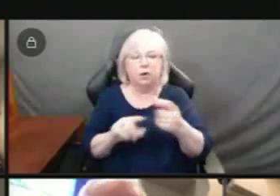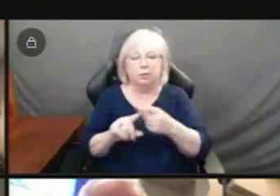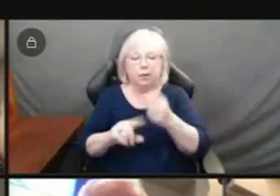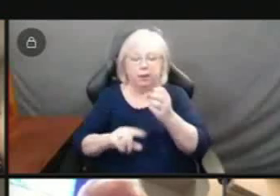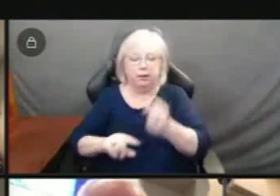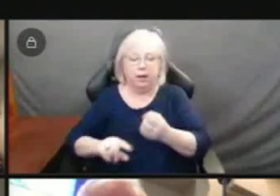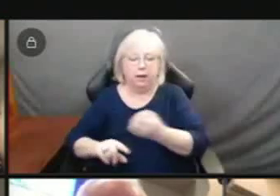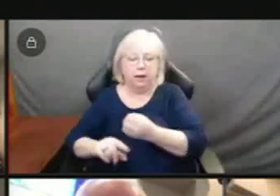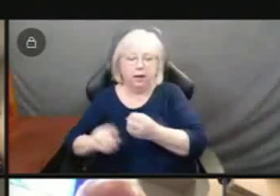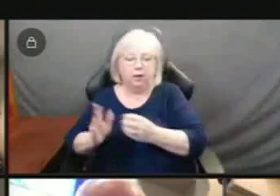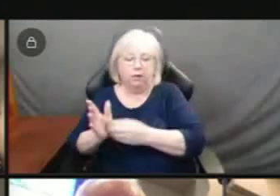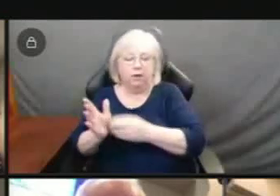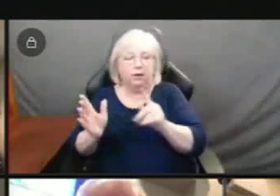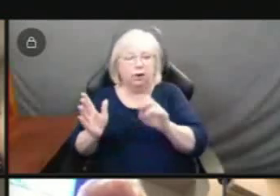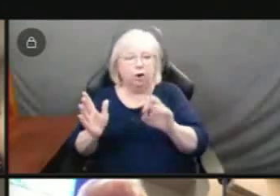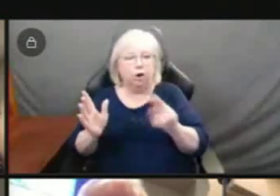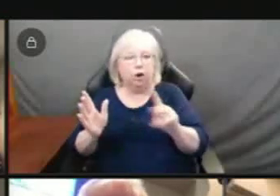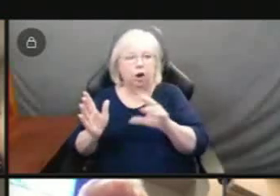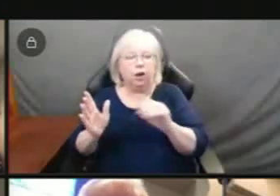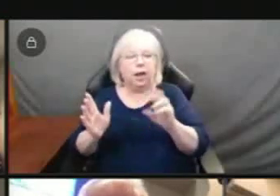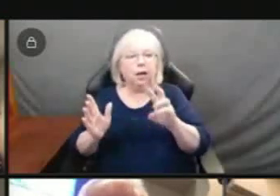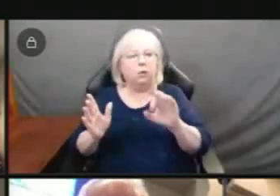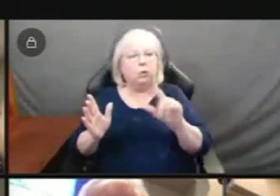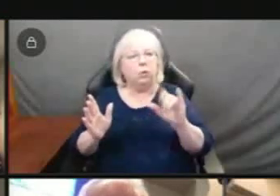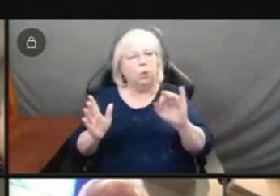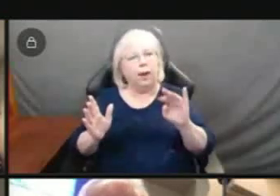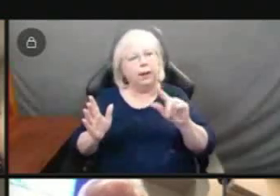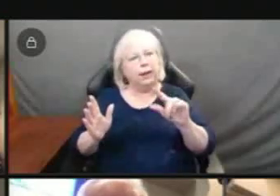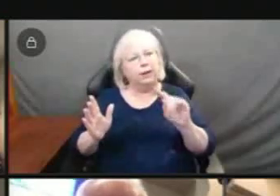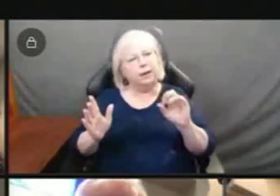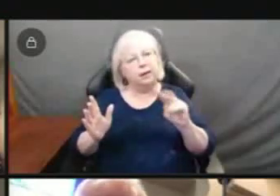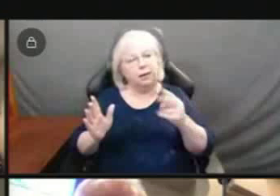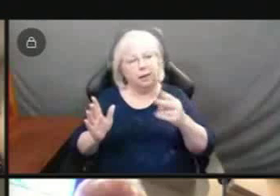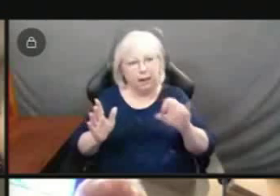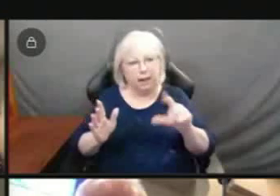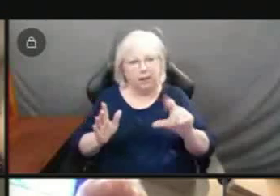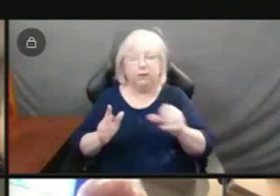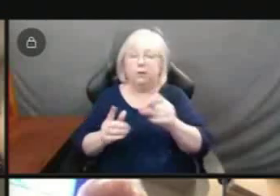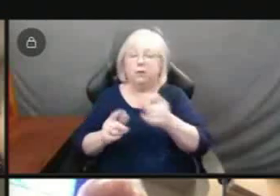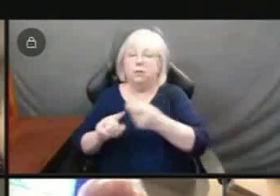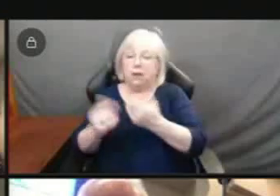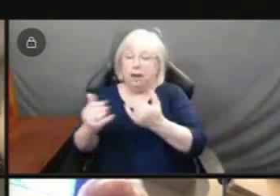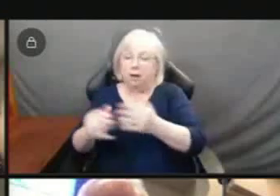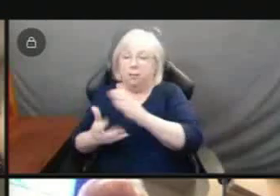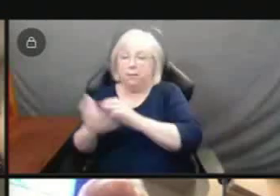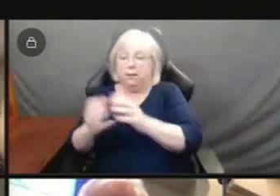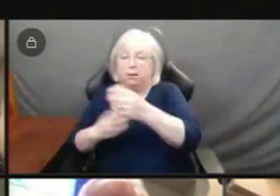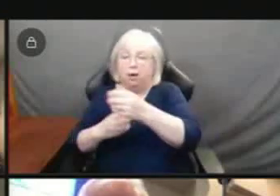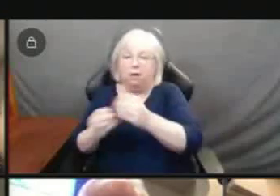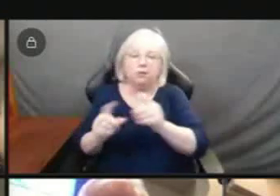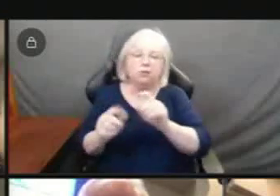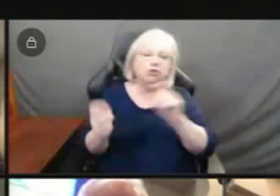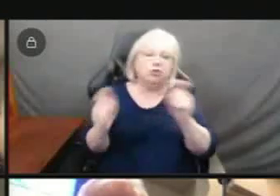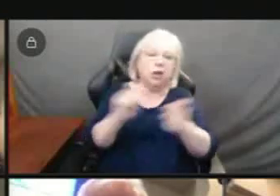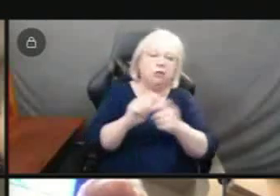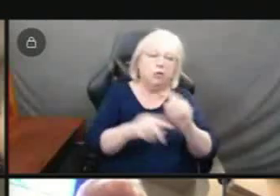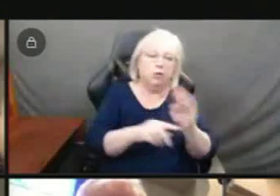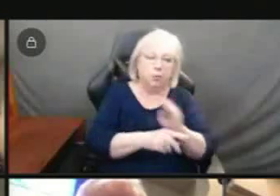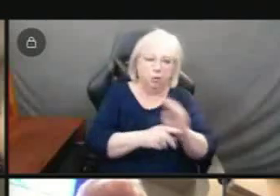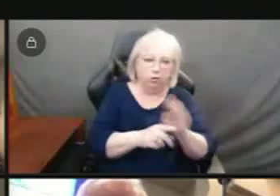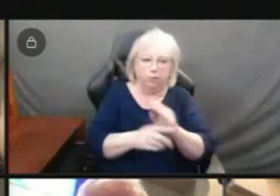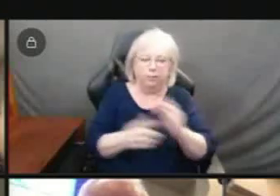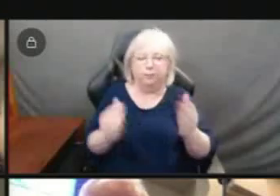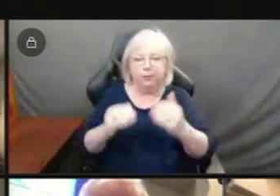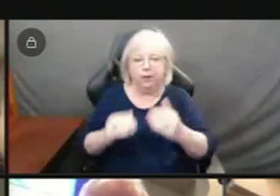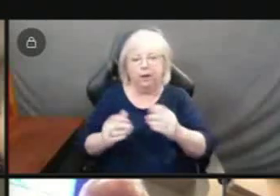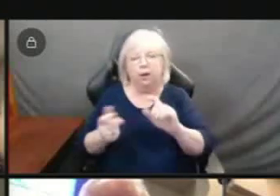Kirk Road and Wellington Hills Road in the City of Little Rock, Arkansas, from mixed office commercial to commercial and for the purposes. An ordinance to